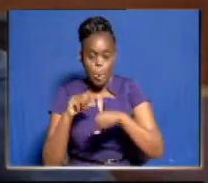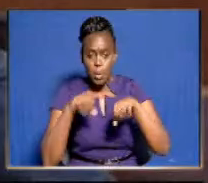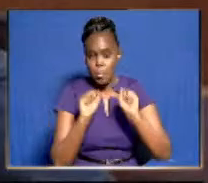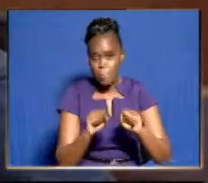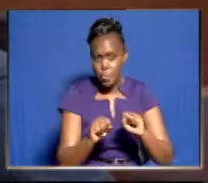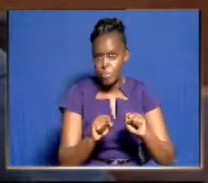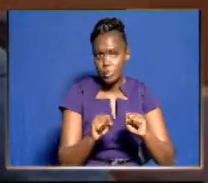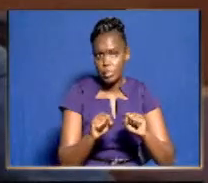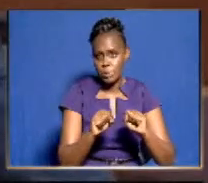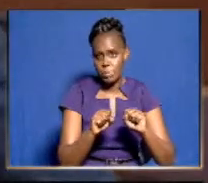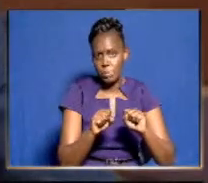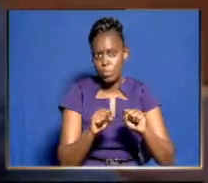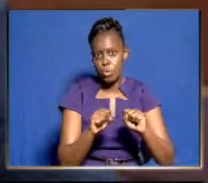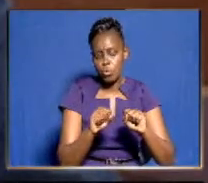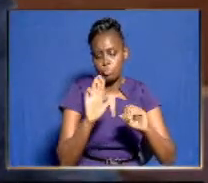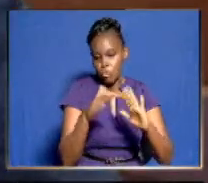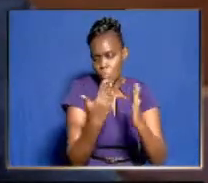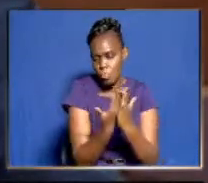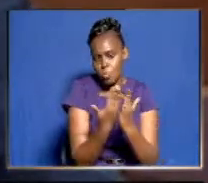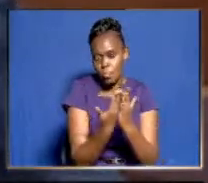actually generate the proposed